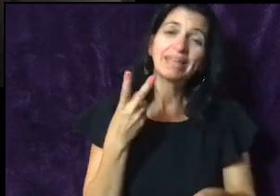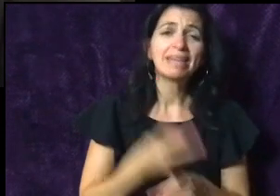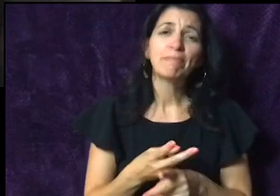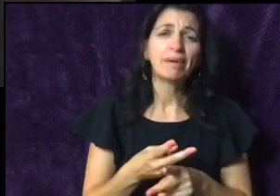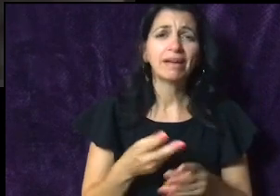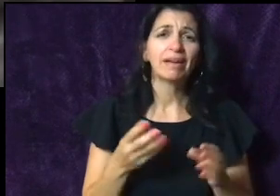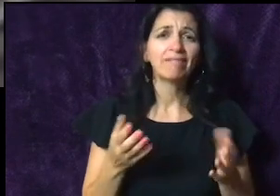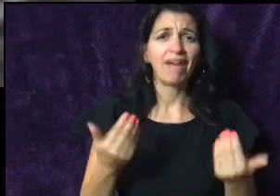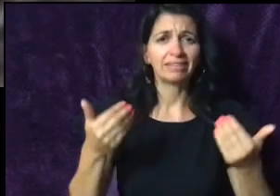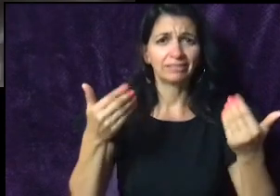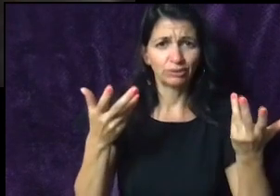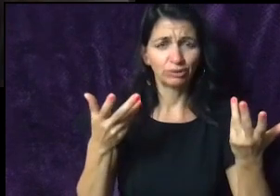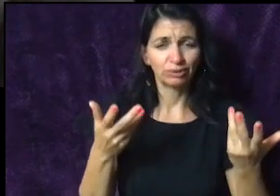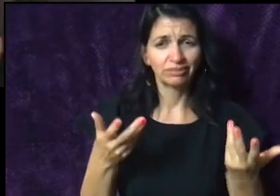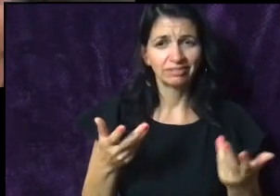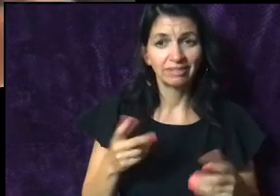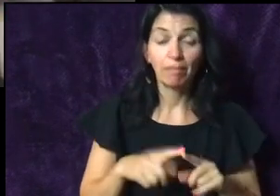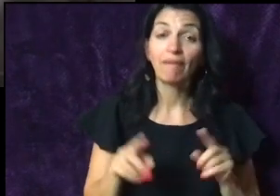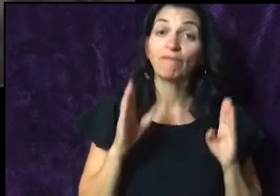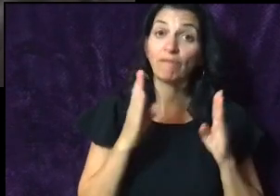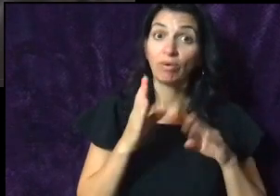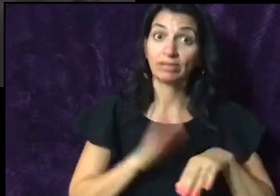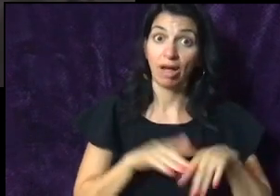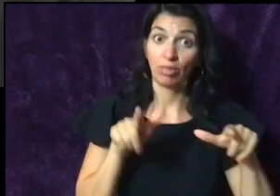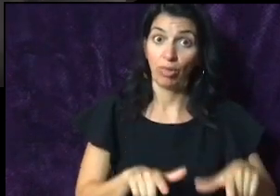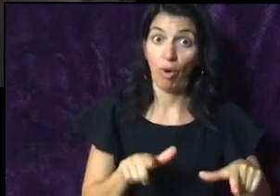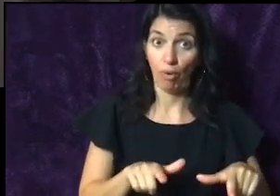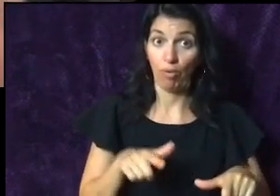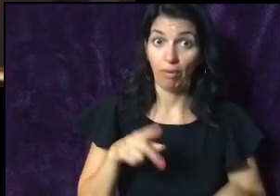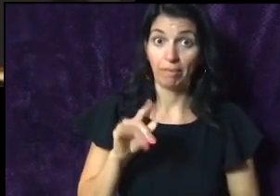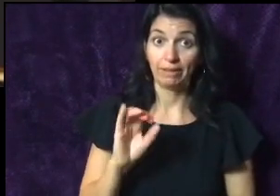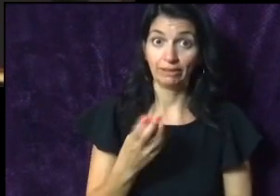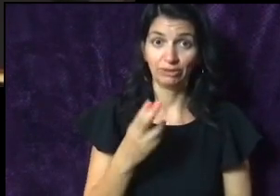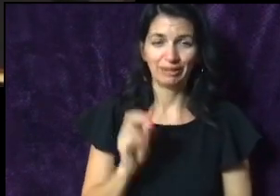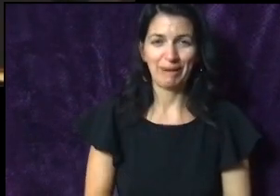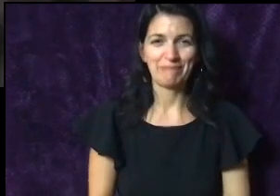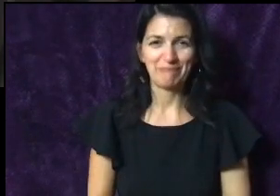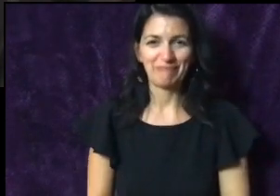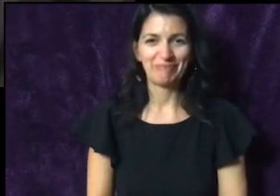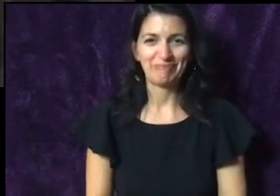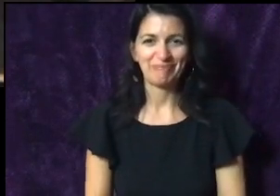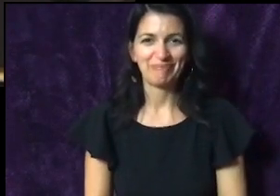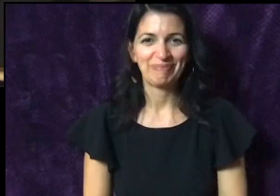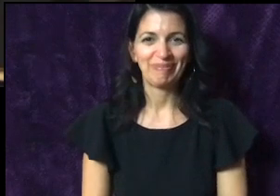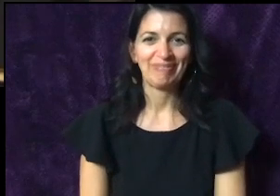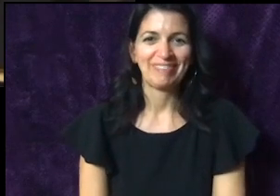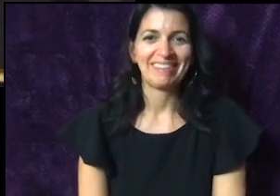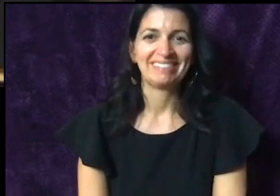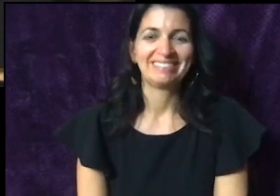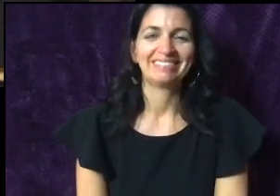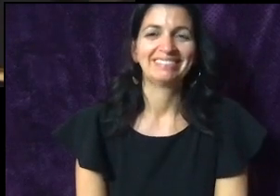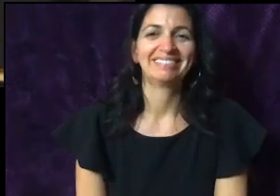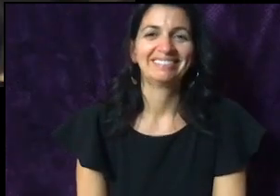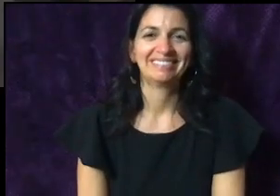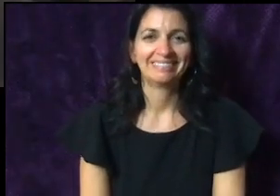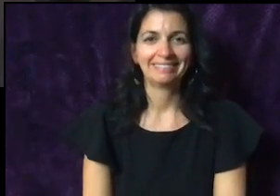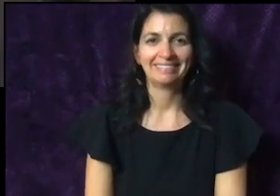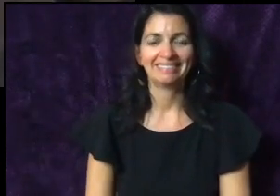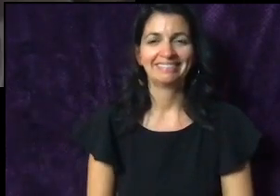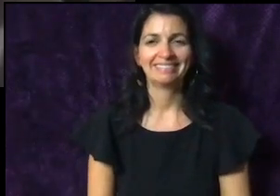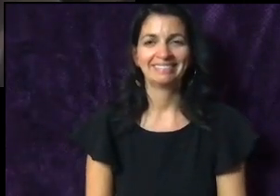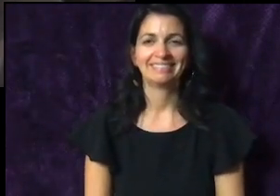keep it like faster and all that, but like just focusing on low pitch. That's all you gotta worry about for this dude. All right, let's see, low